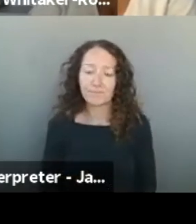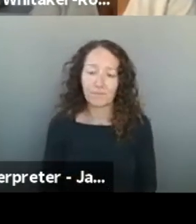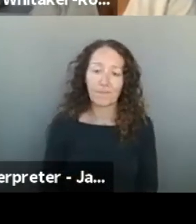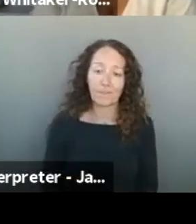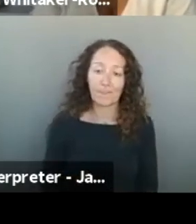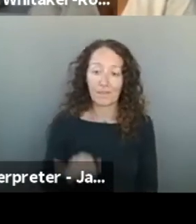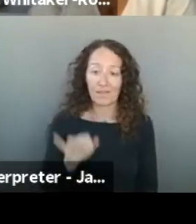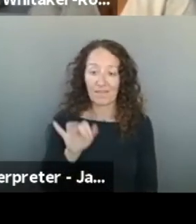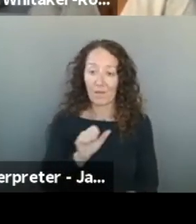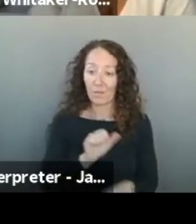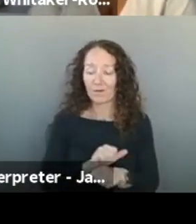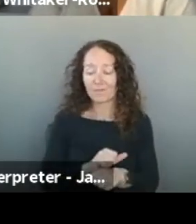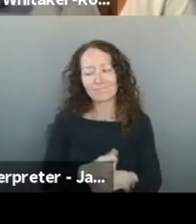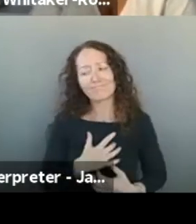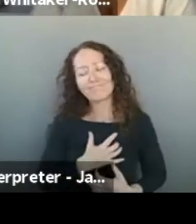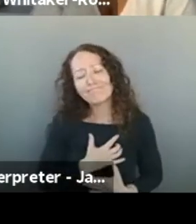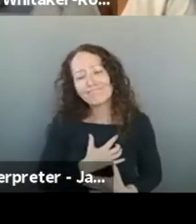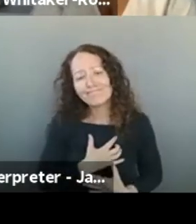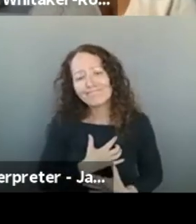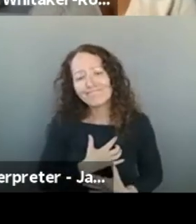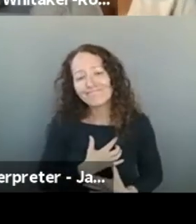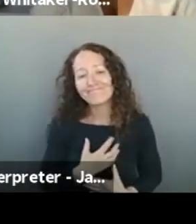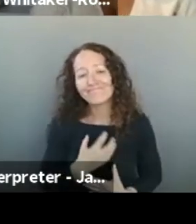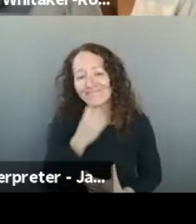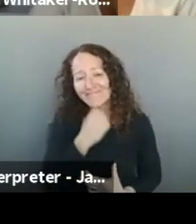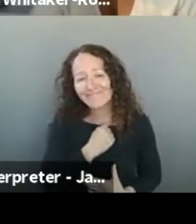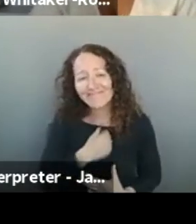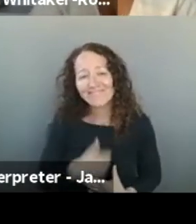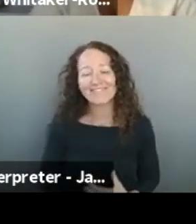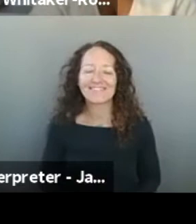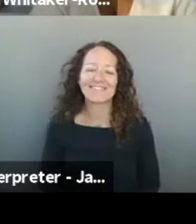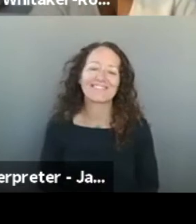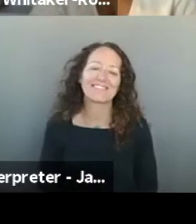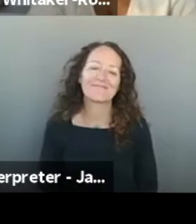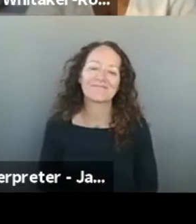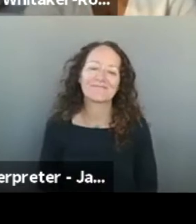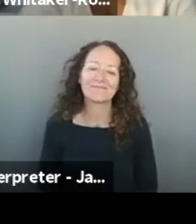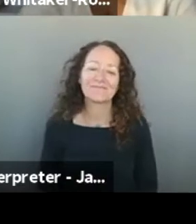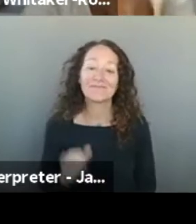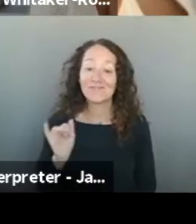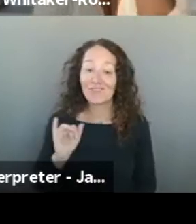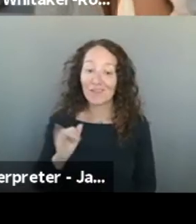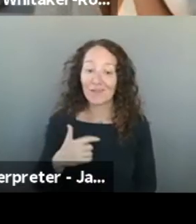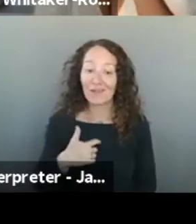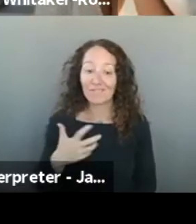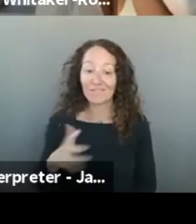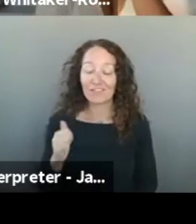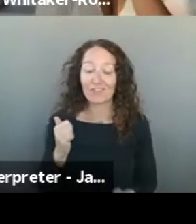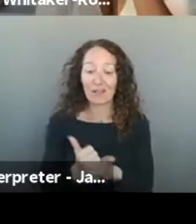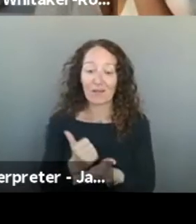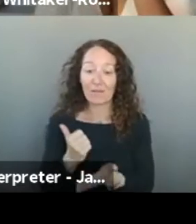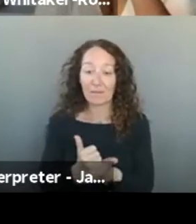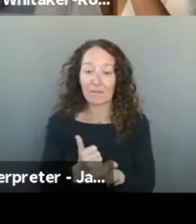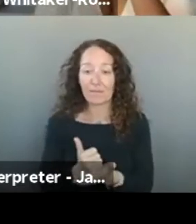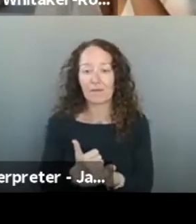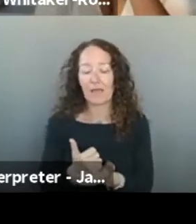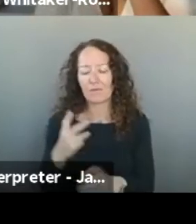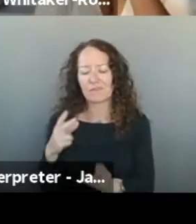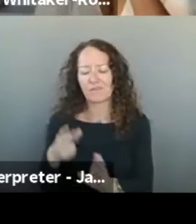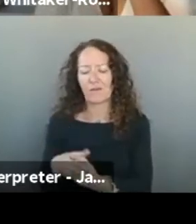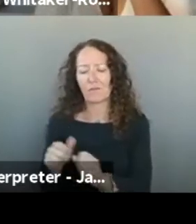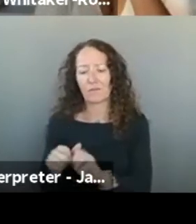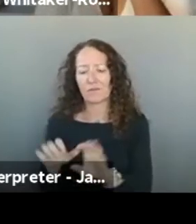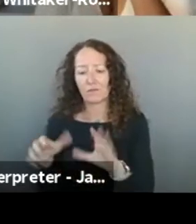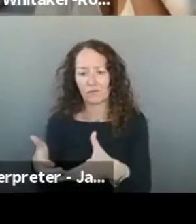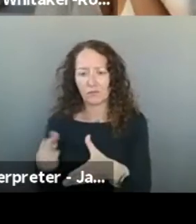that's very close to my heart. And I also helped, I was part of the group that